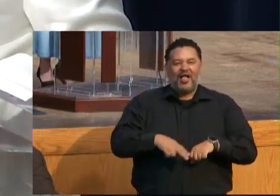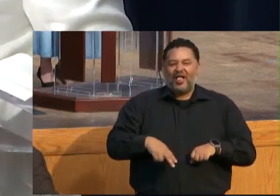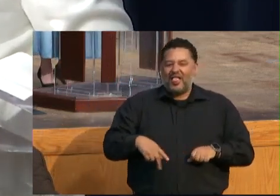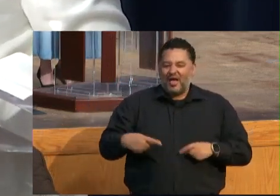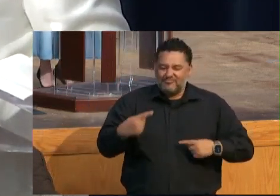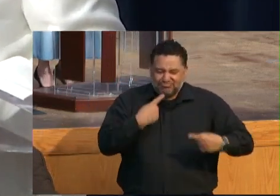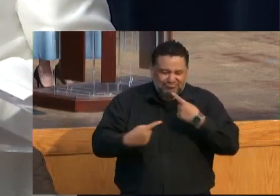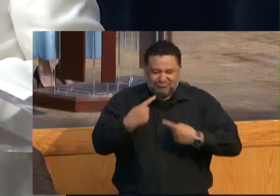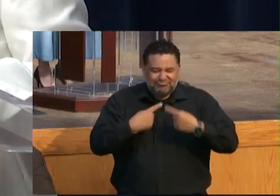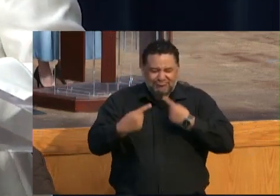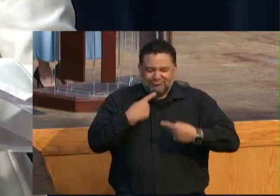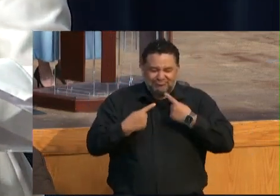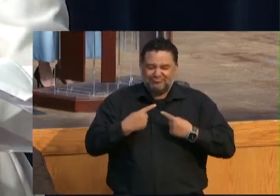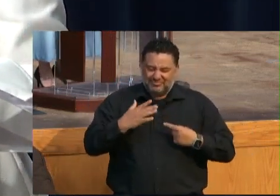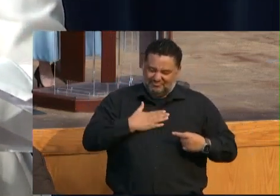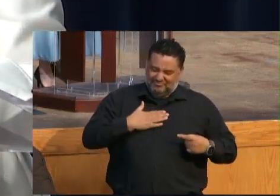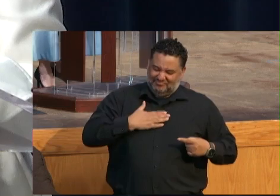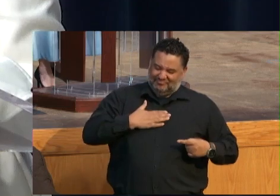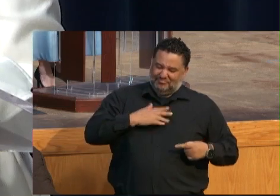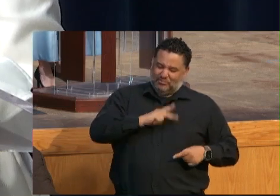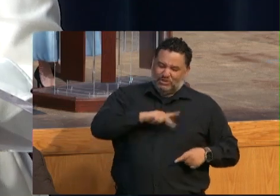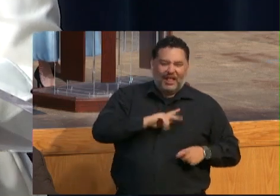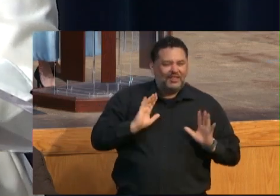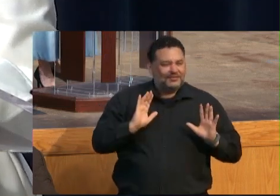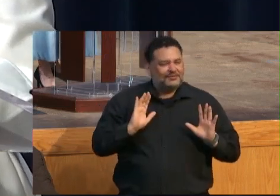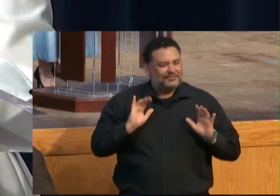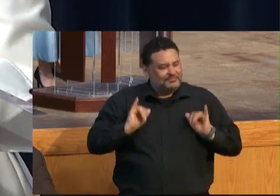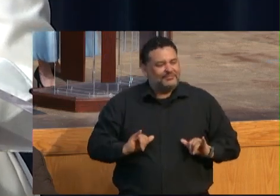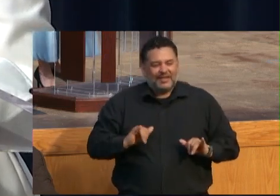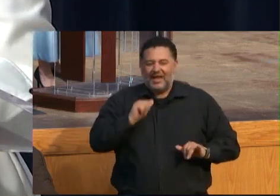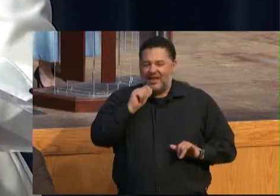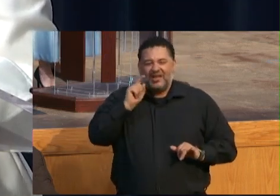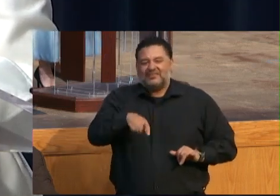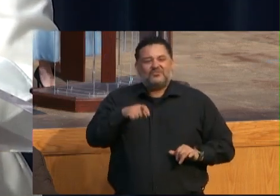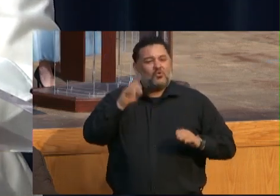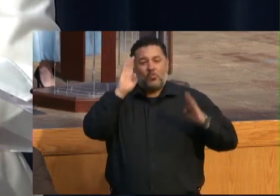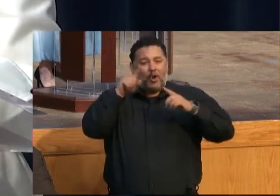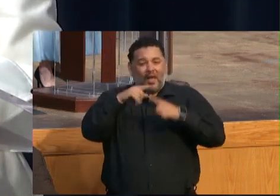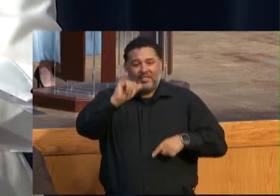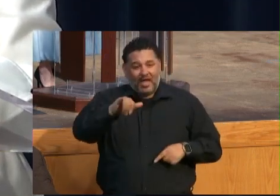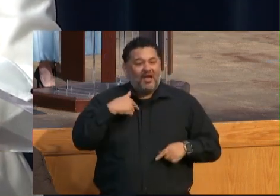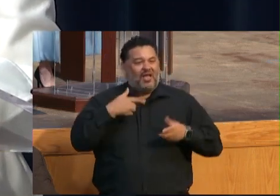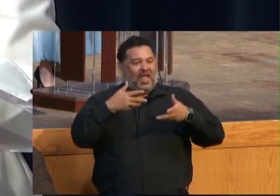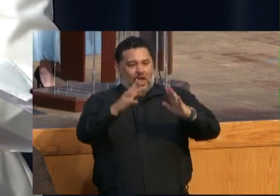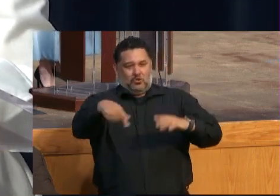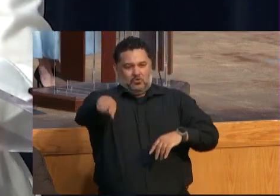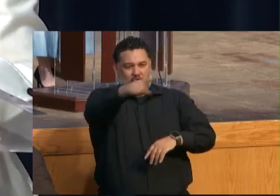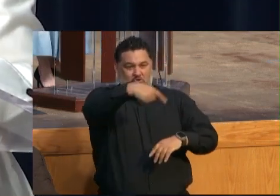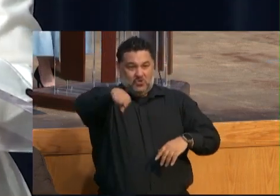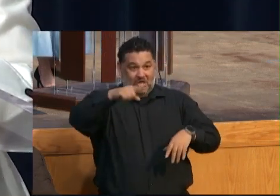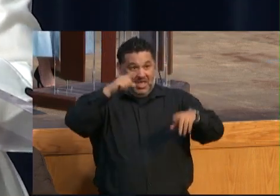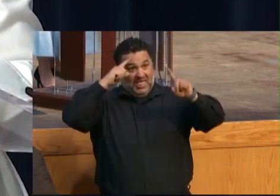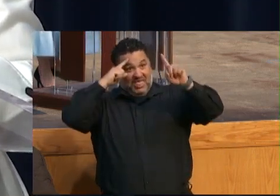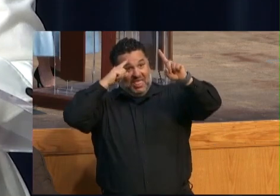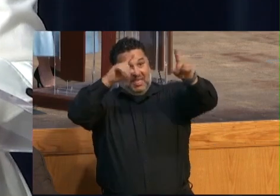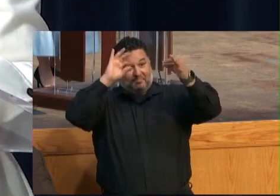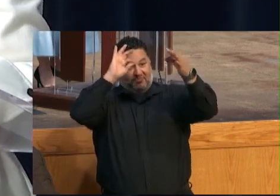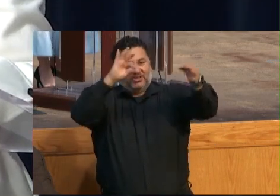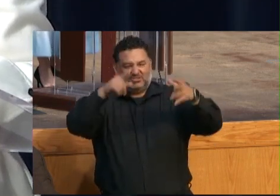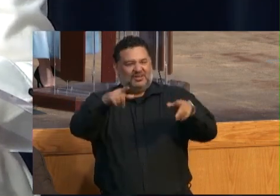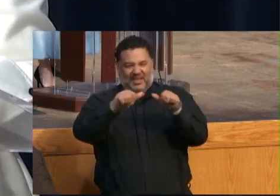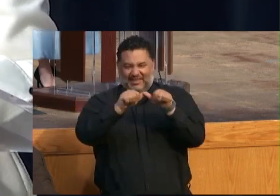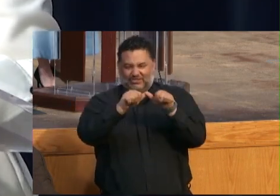miserable self. I don't need to worry about that. I'm going to let the rest of you who are aiming for that perfection continue on